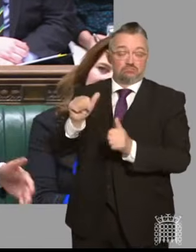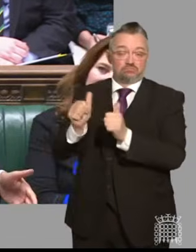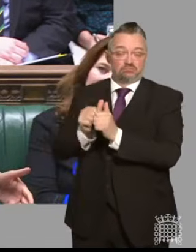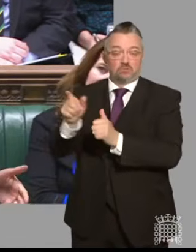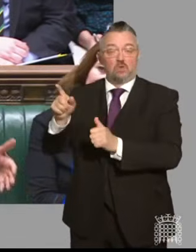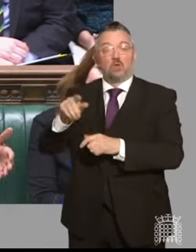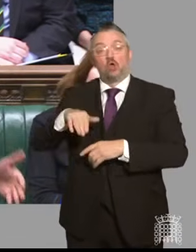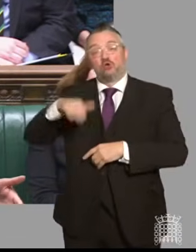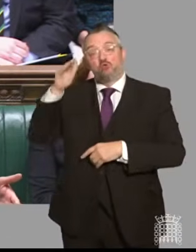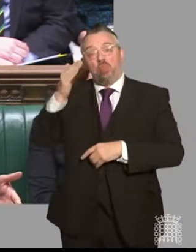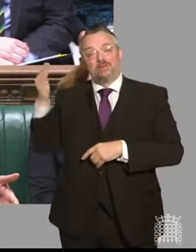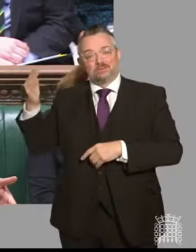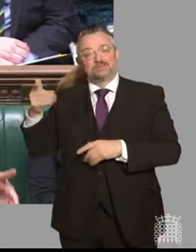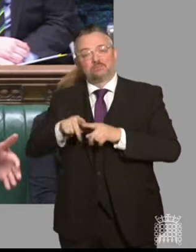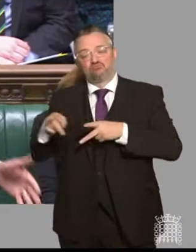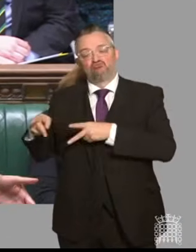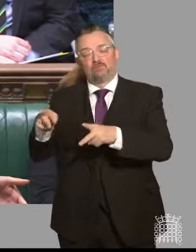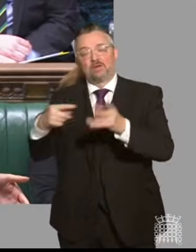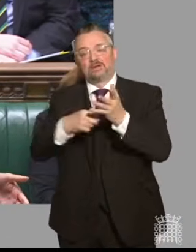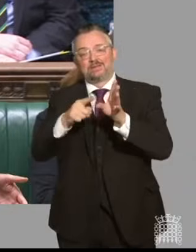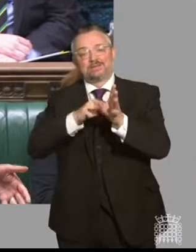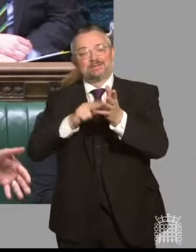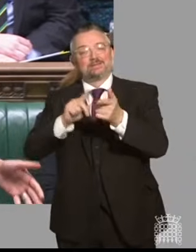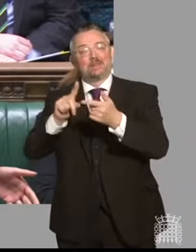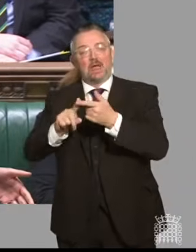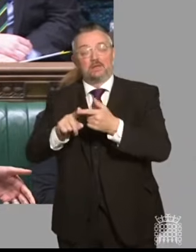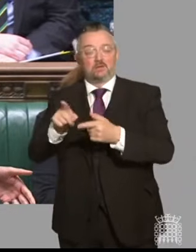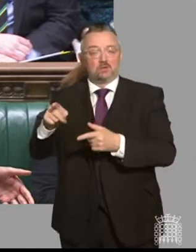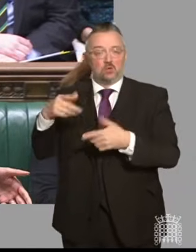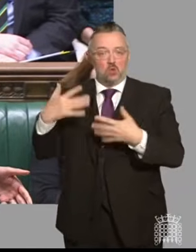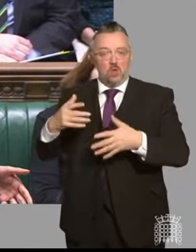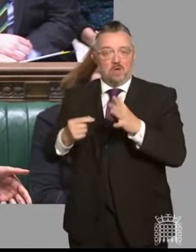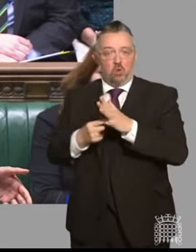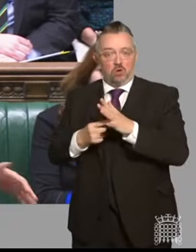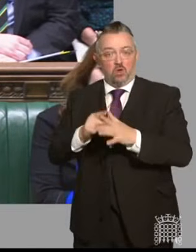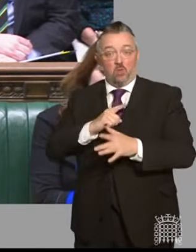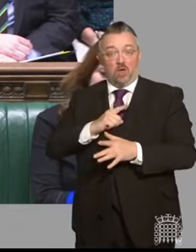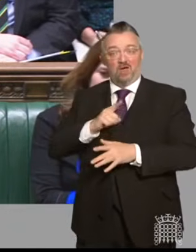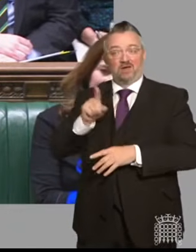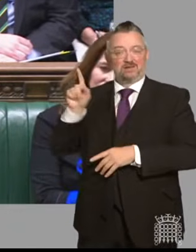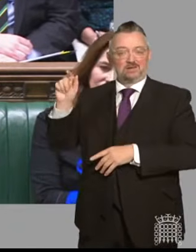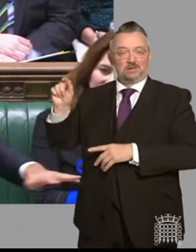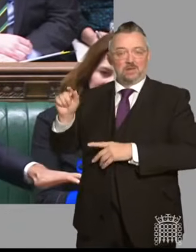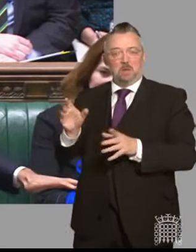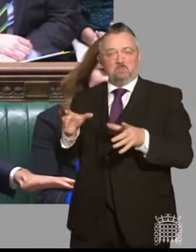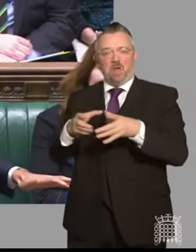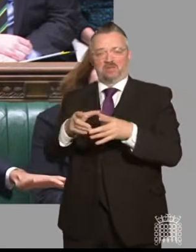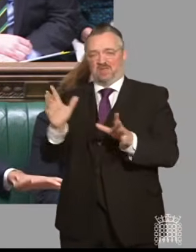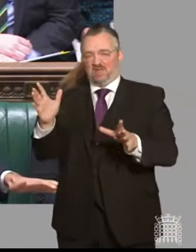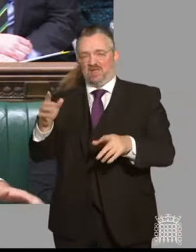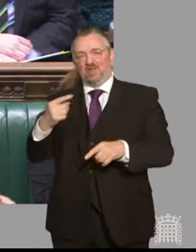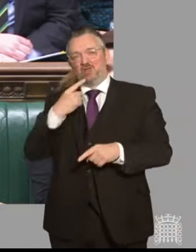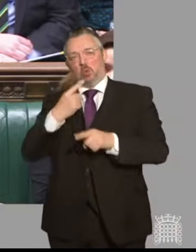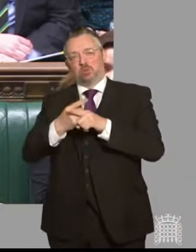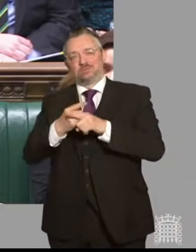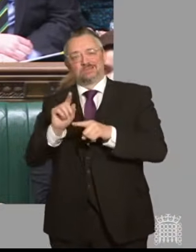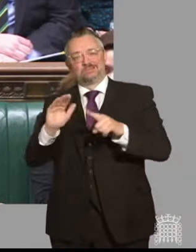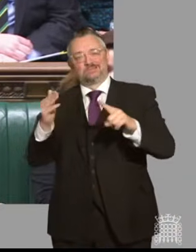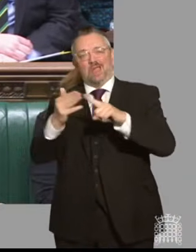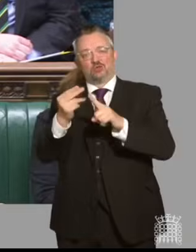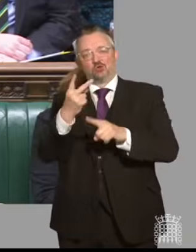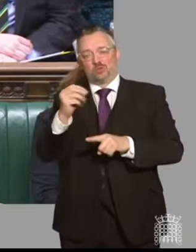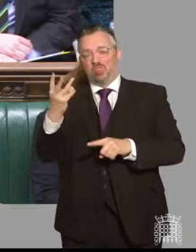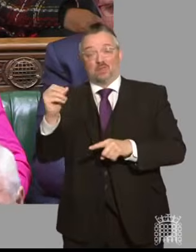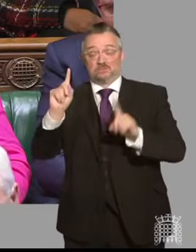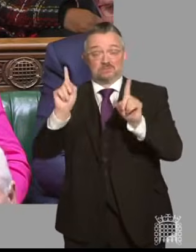to stick with their completely ridiculous 2030 decarbonisation target with absolutely no plan to pay for it, which just means